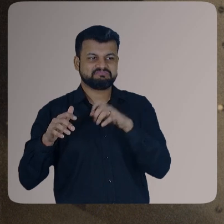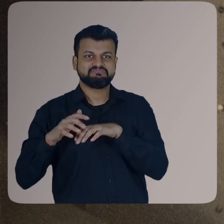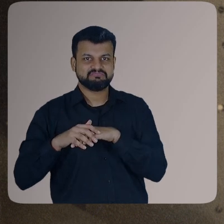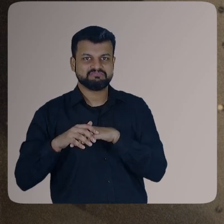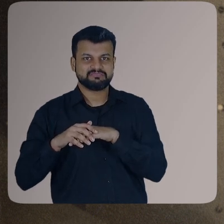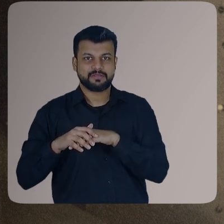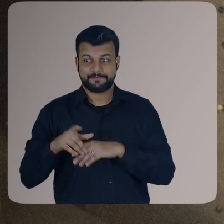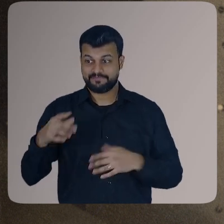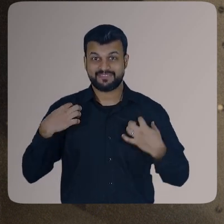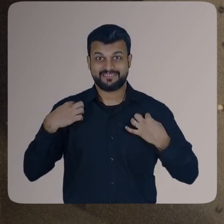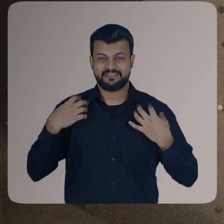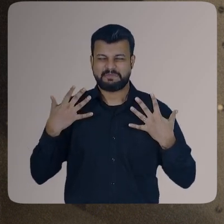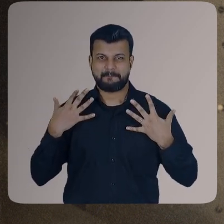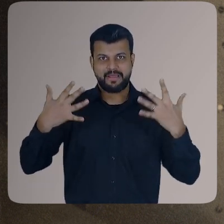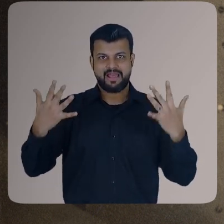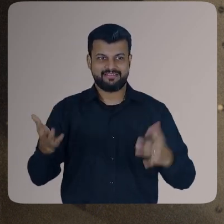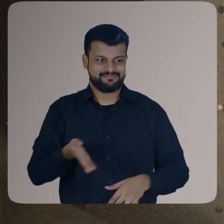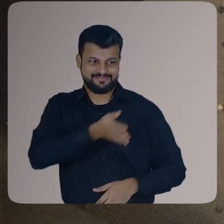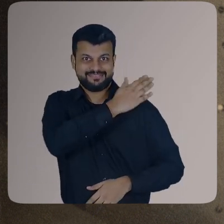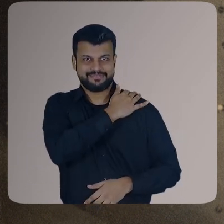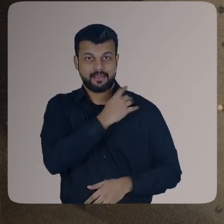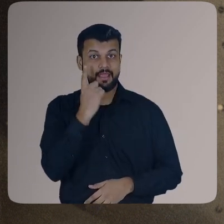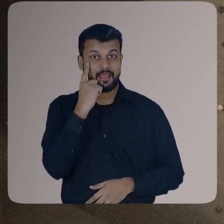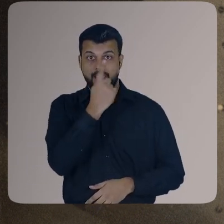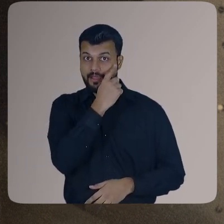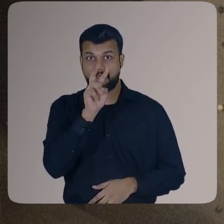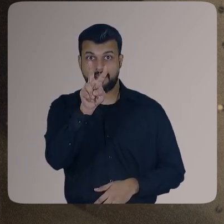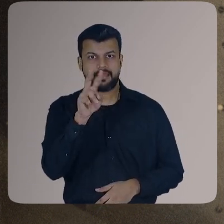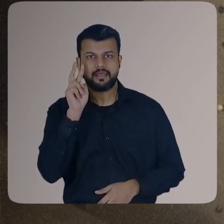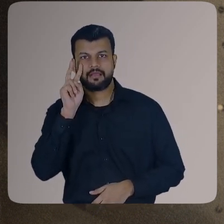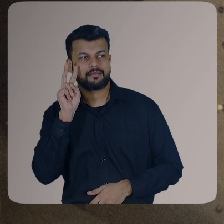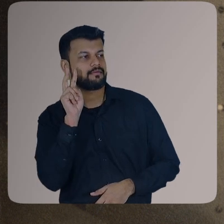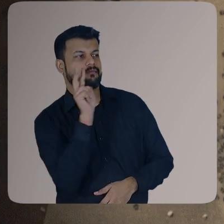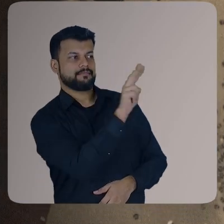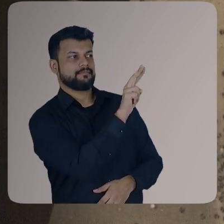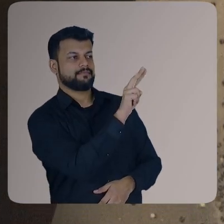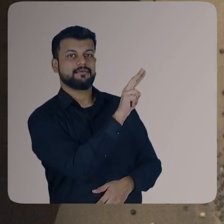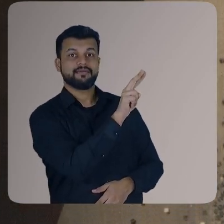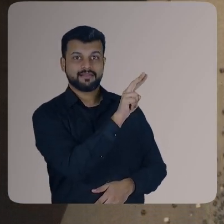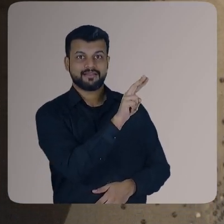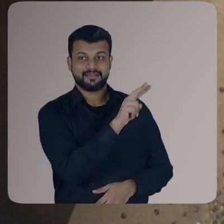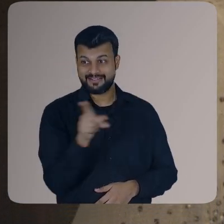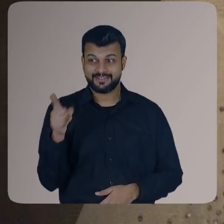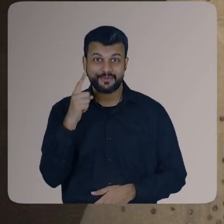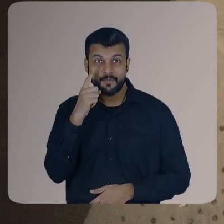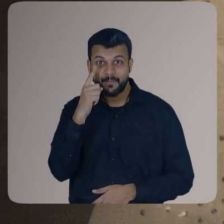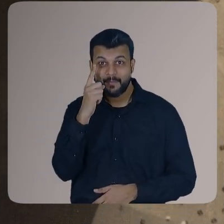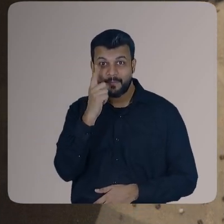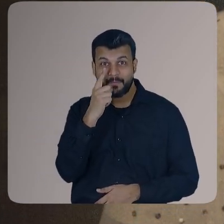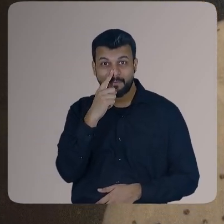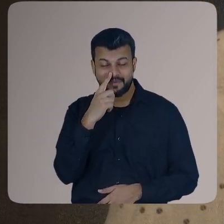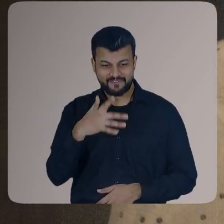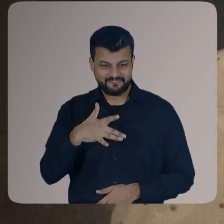way suggesting that she is not entirely comfortable with posing. Dressed in a dazzling sari, gazing out of the frame